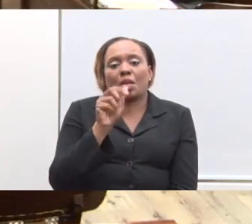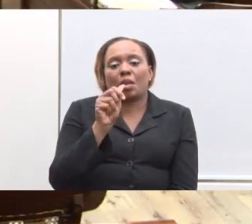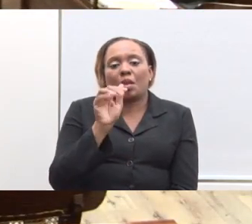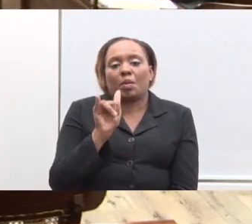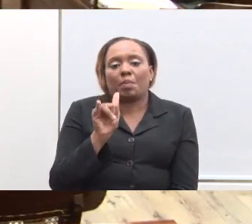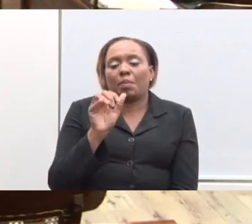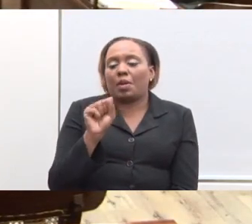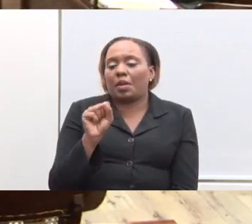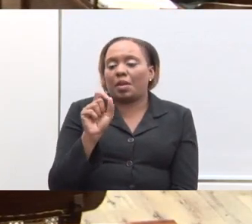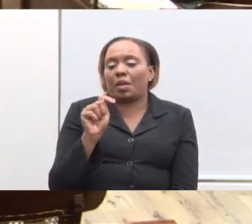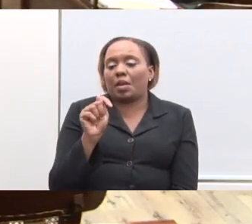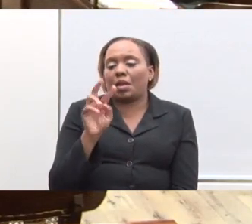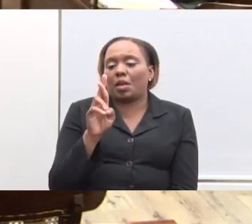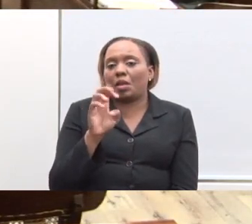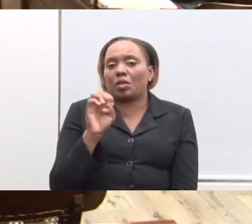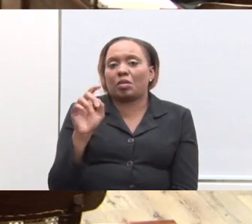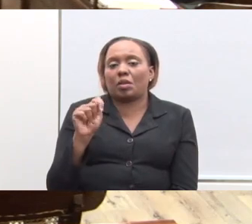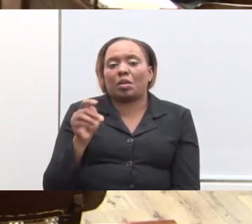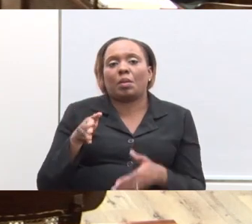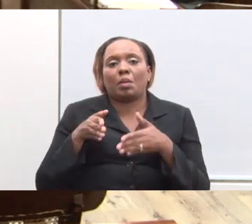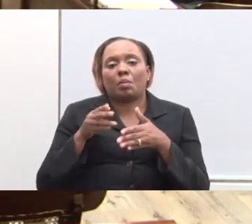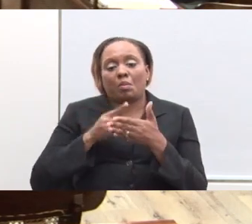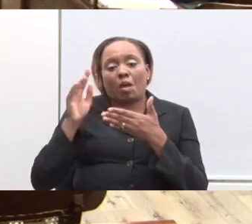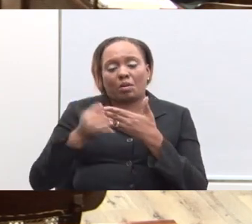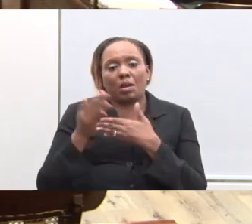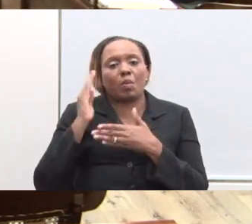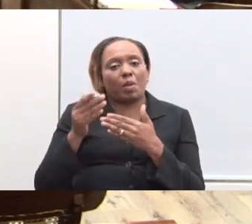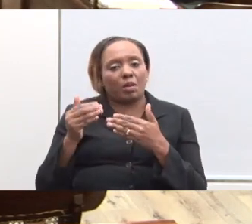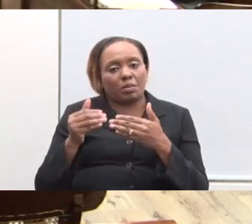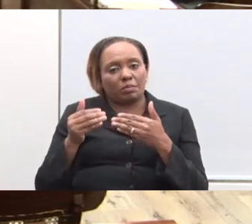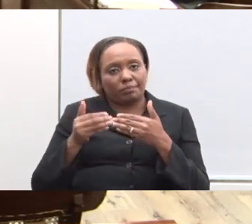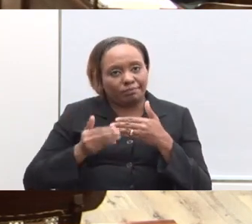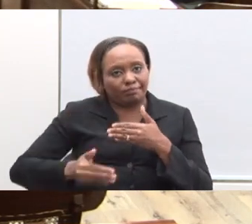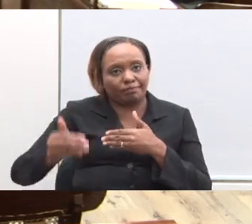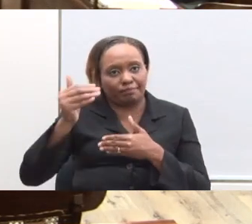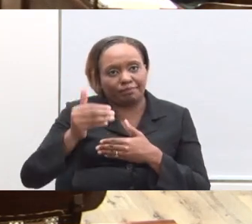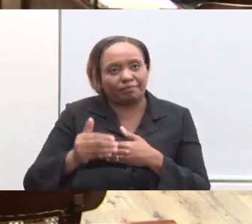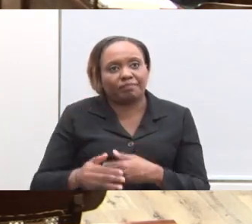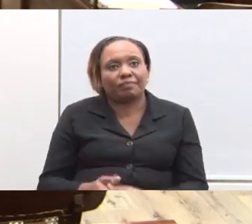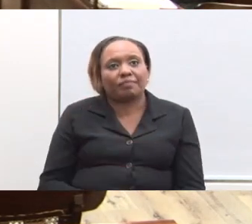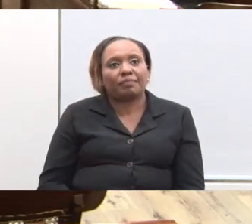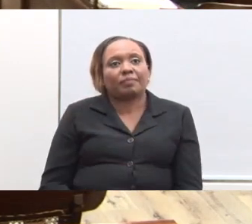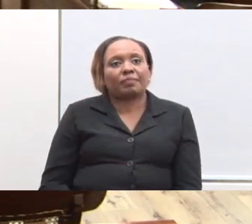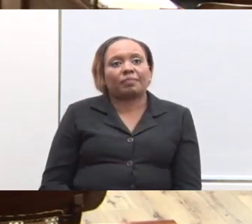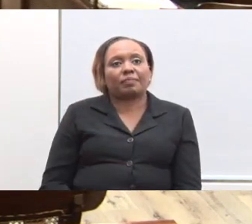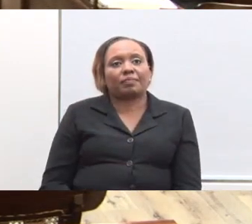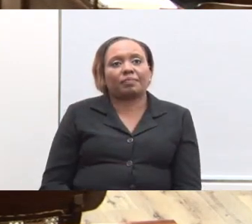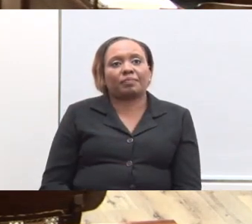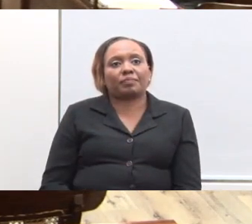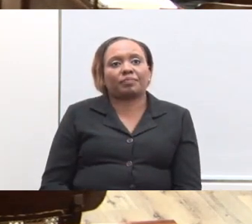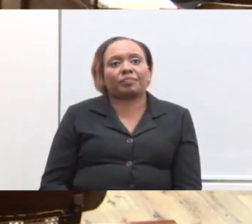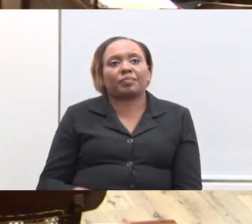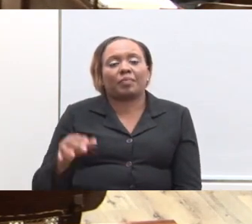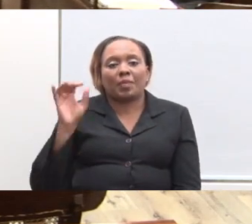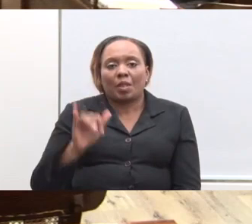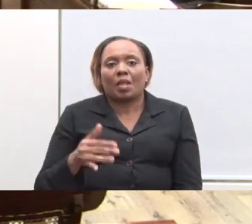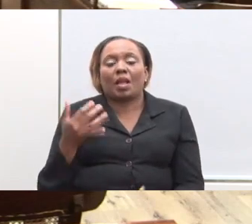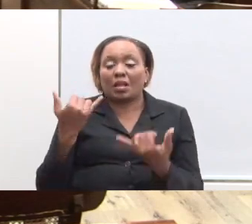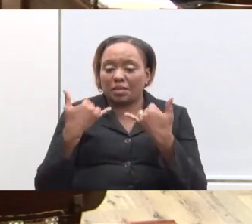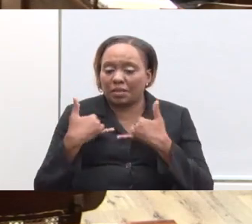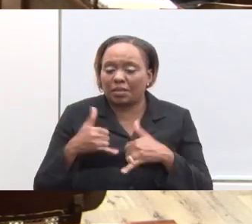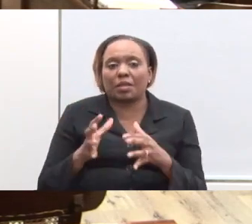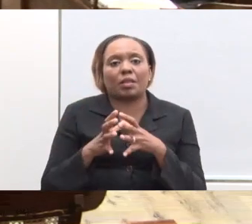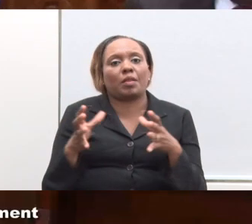have the funding for that. Mr. Speaker, that is still a significant slew of capital